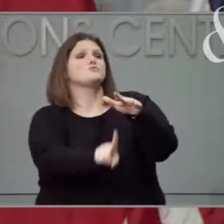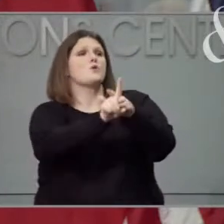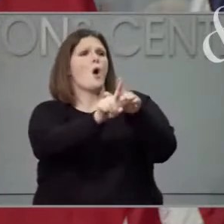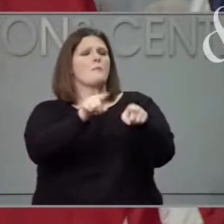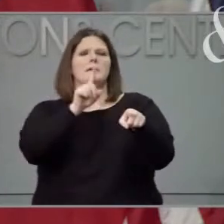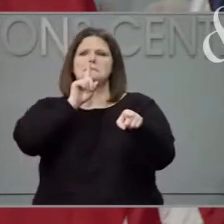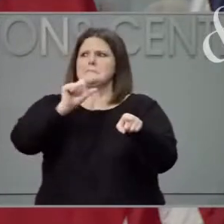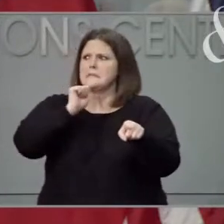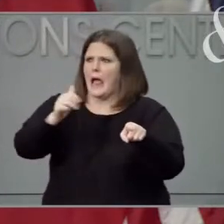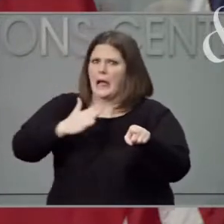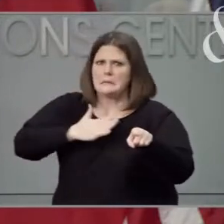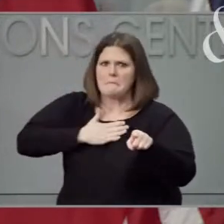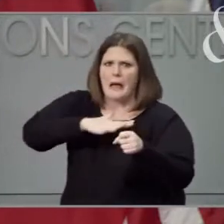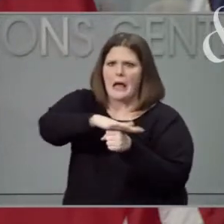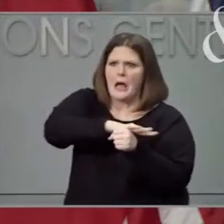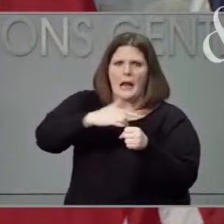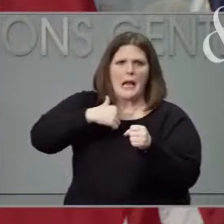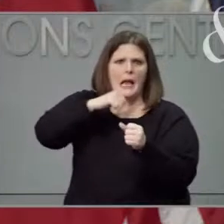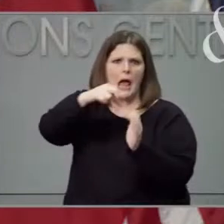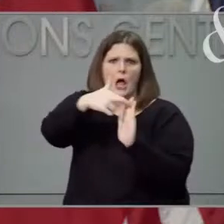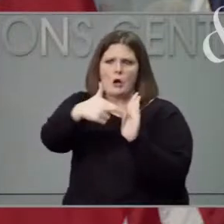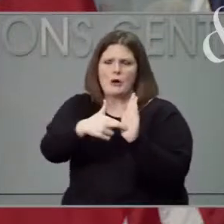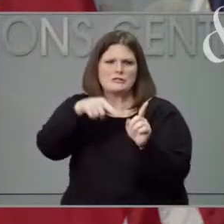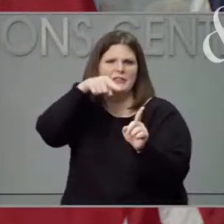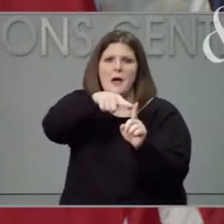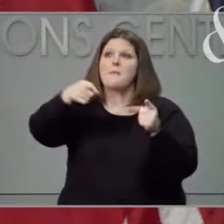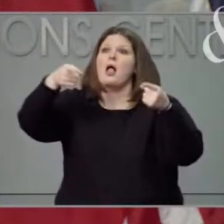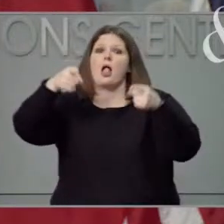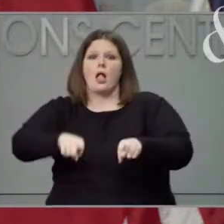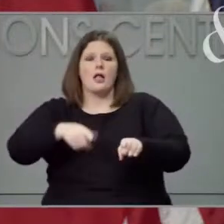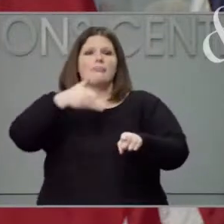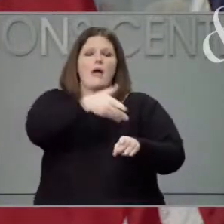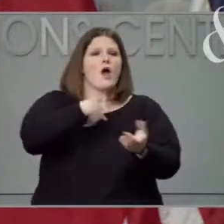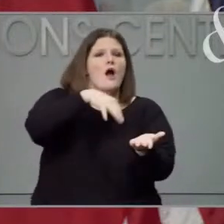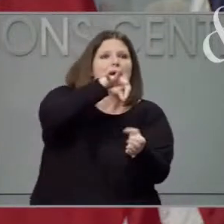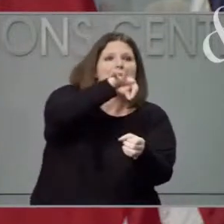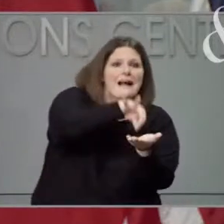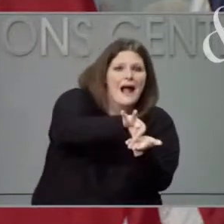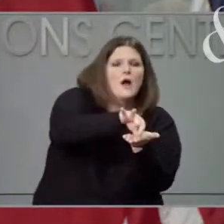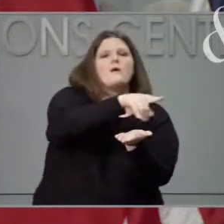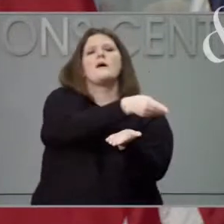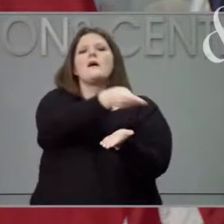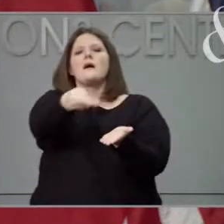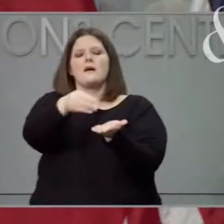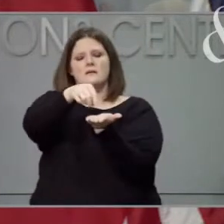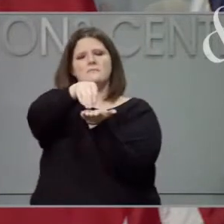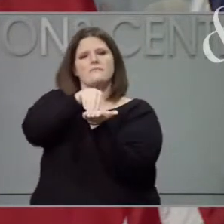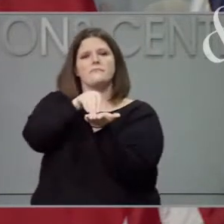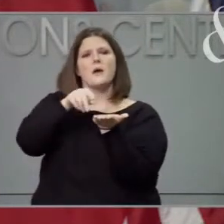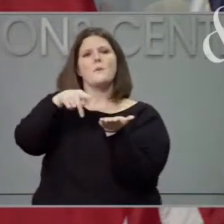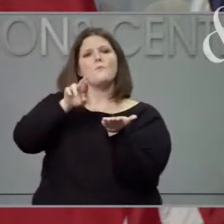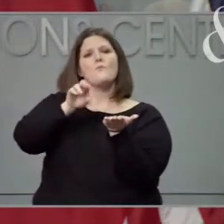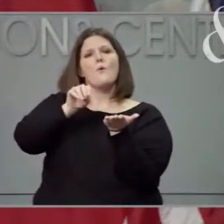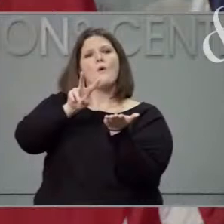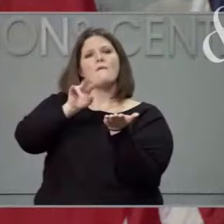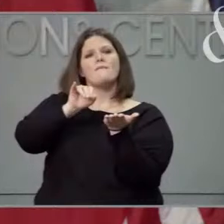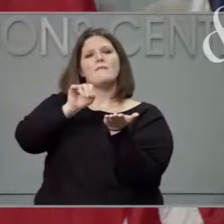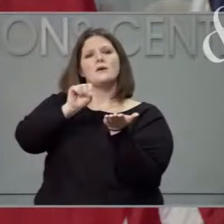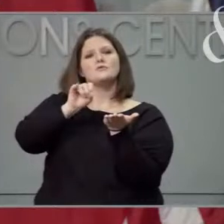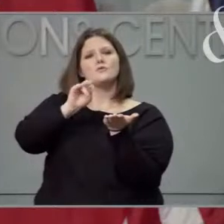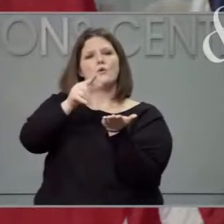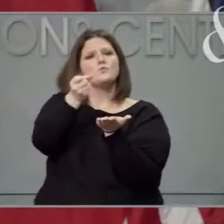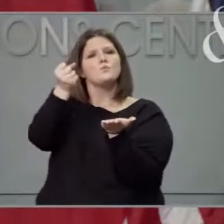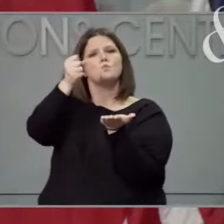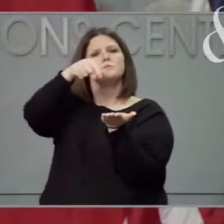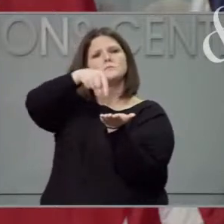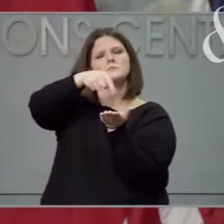than the one where they're registered, but they wanted to vote at that precinct, and so they were provided a provisional ballot. It may be that they did not appear in the